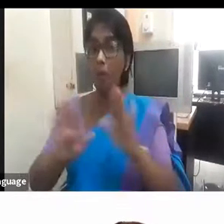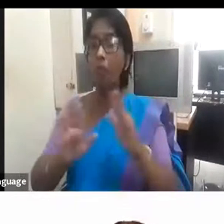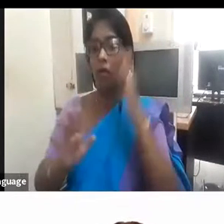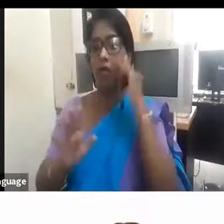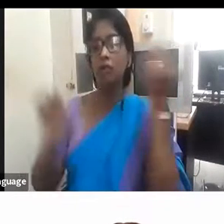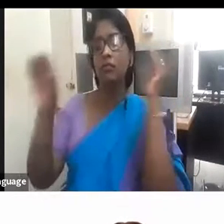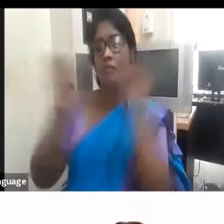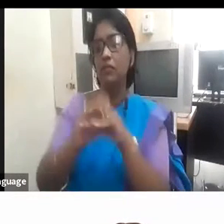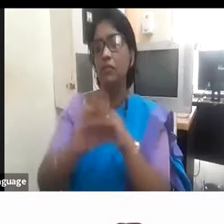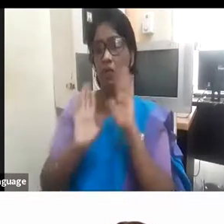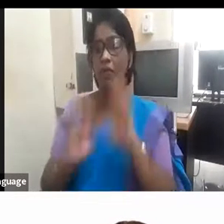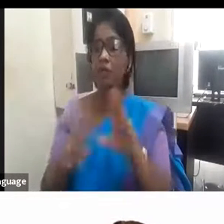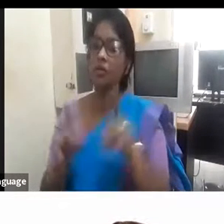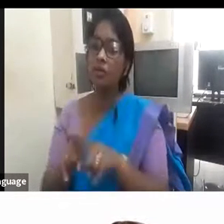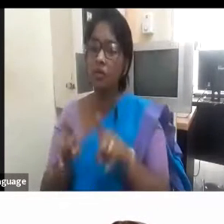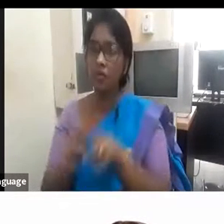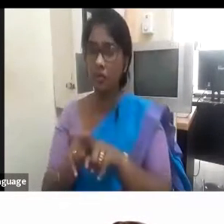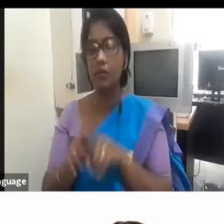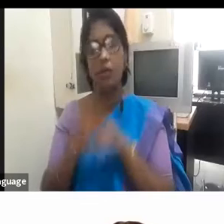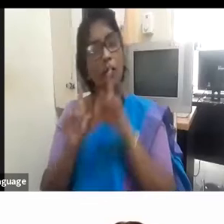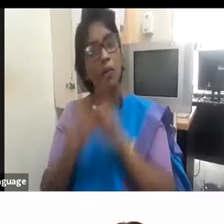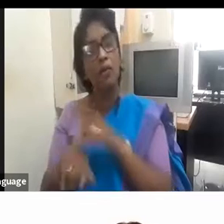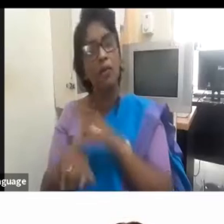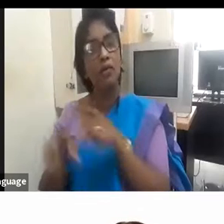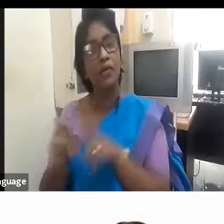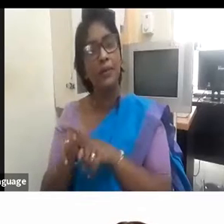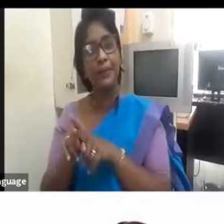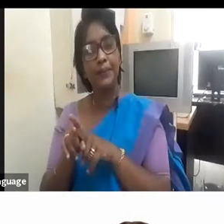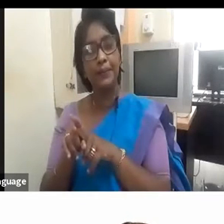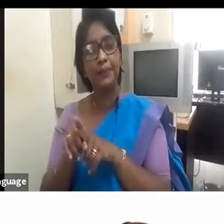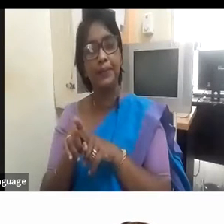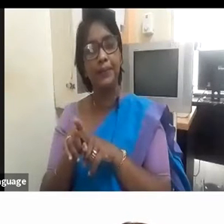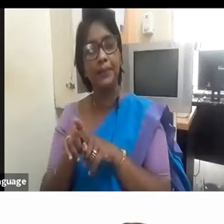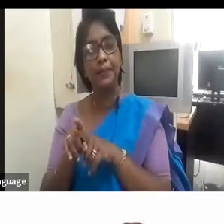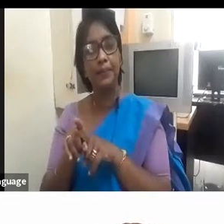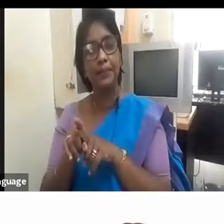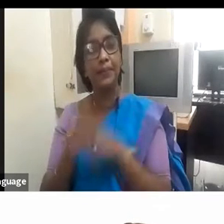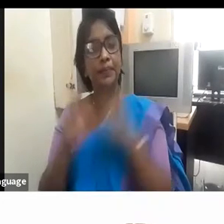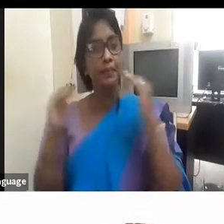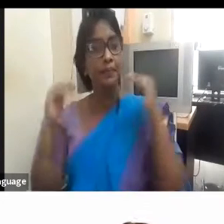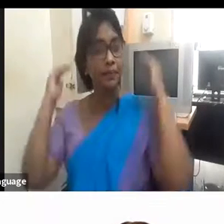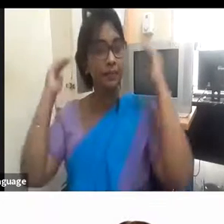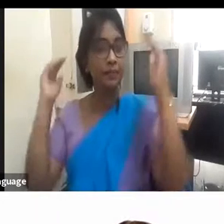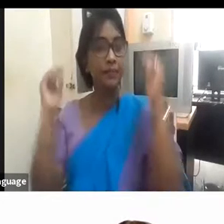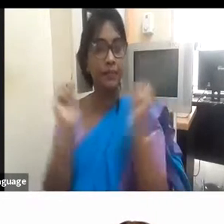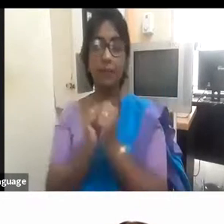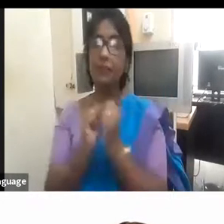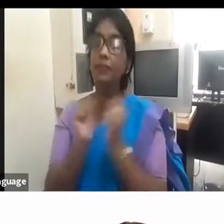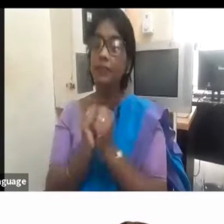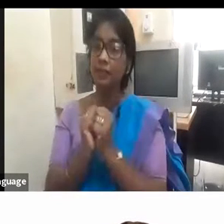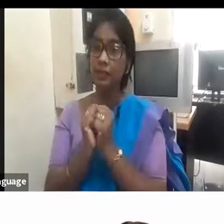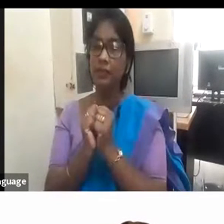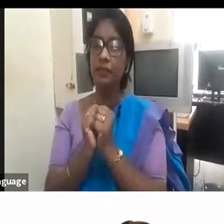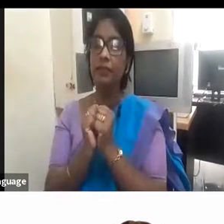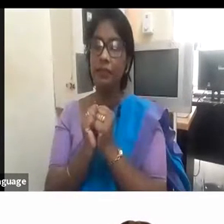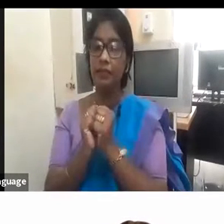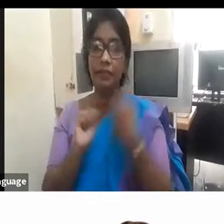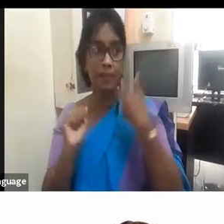in order to get them there. It is very difficult to attract talented female